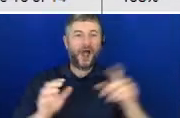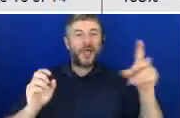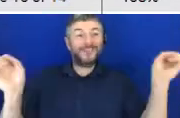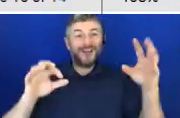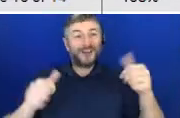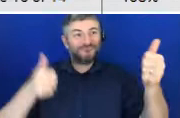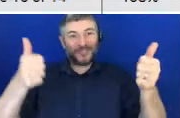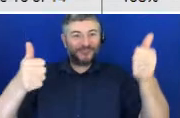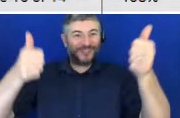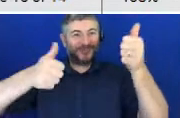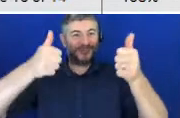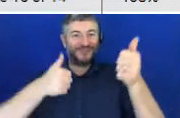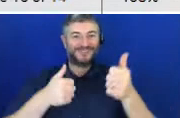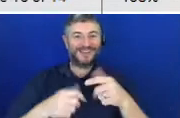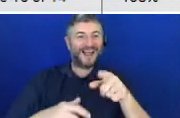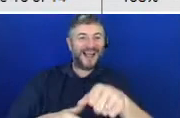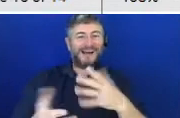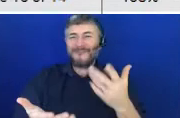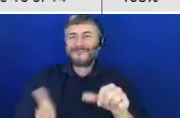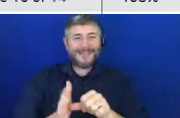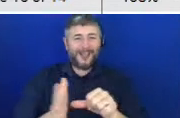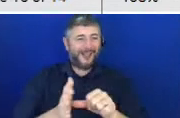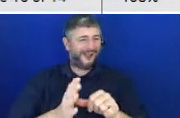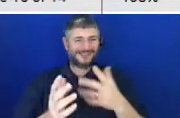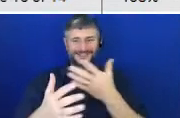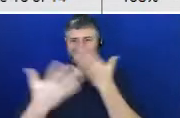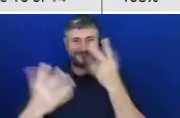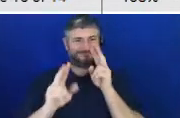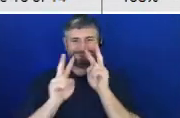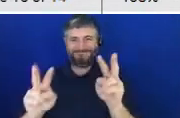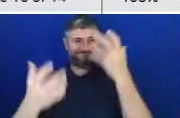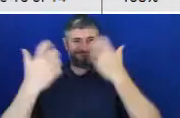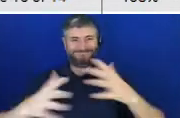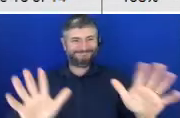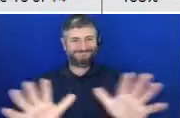It is really good. It's really hard, isn't it? You know, when you haven't got an audience to look at.